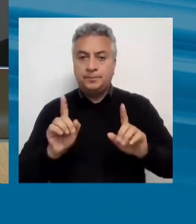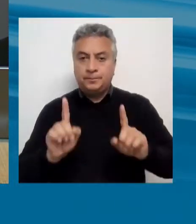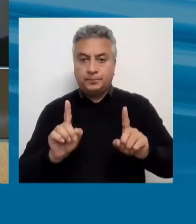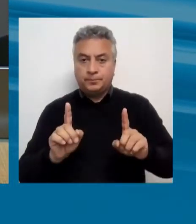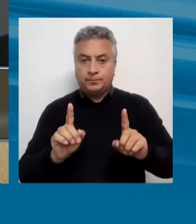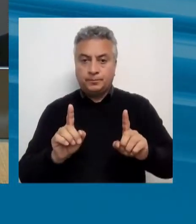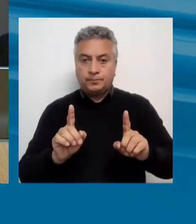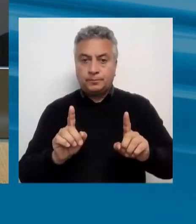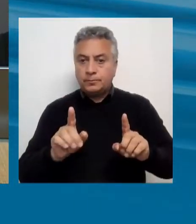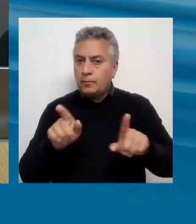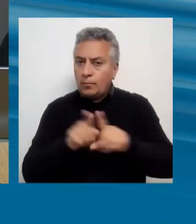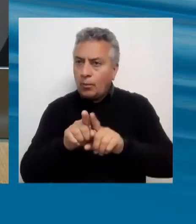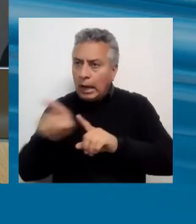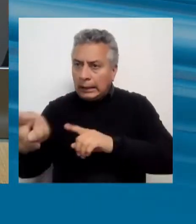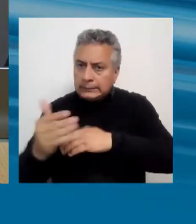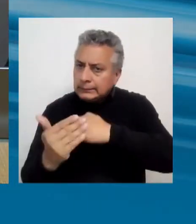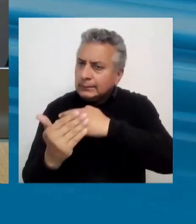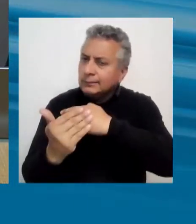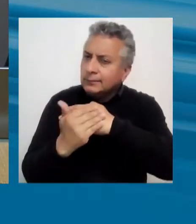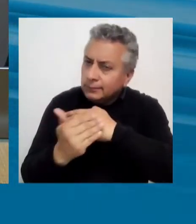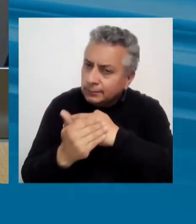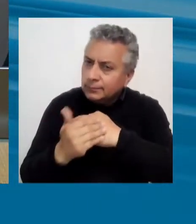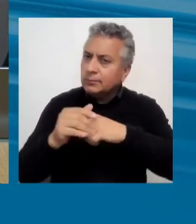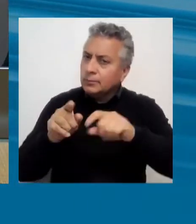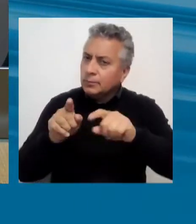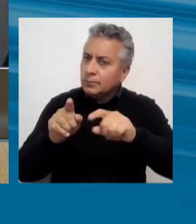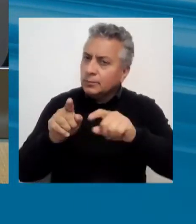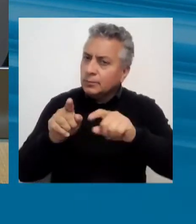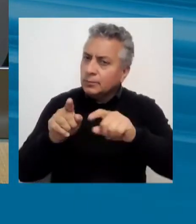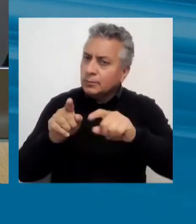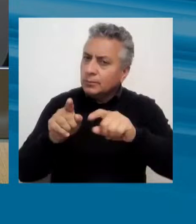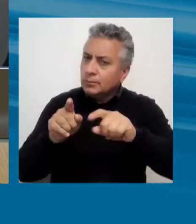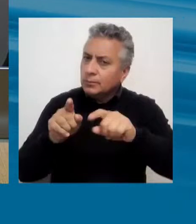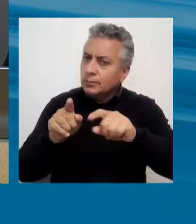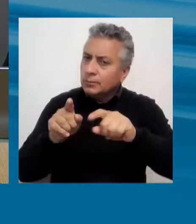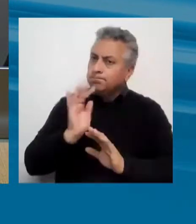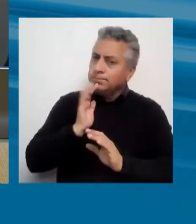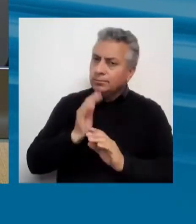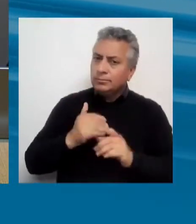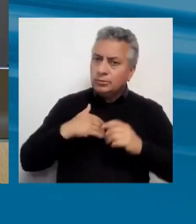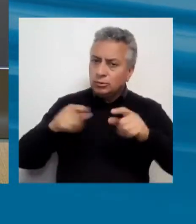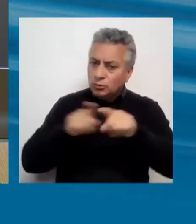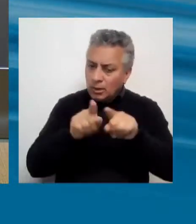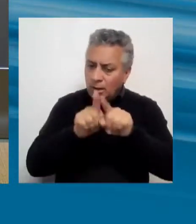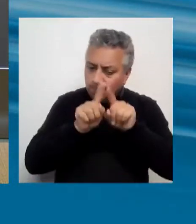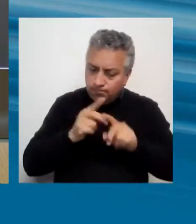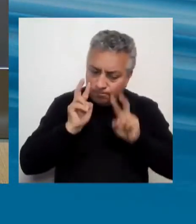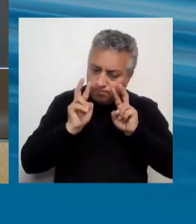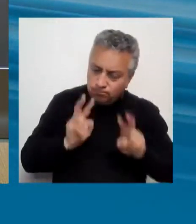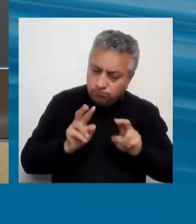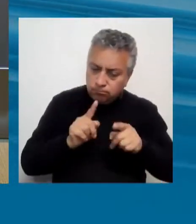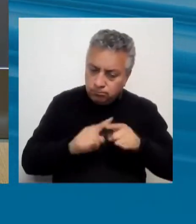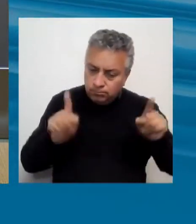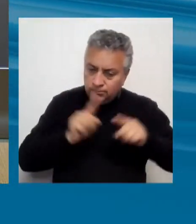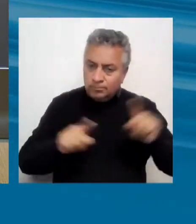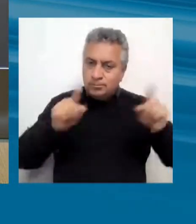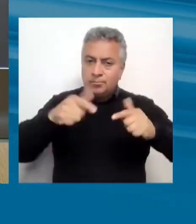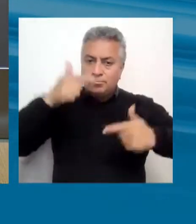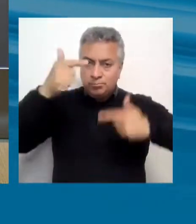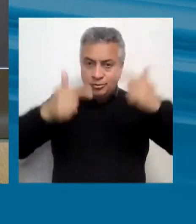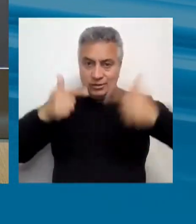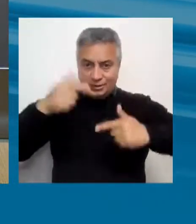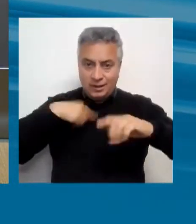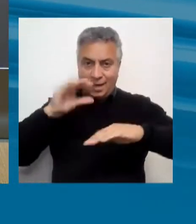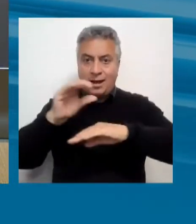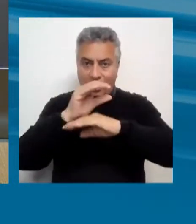tax policies in the Caribbean, well, in most of the countries that experience these kind of issues, which is true. It would be